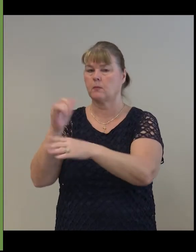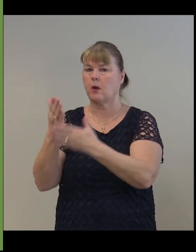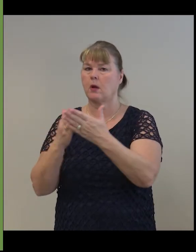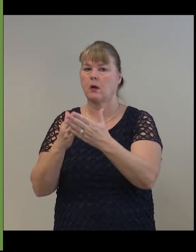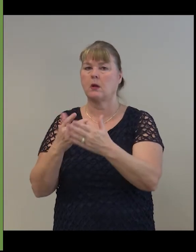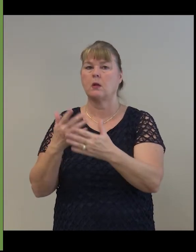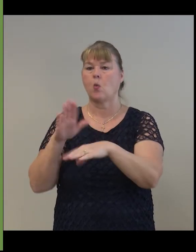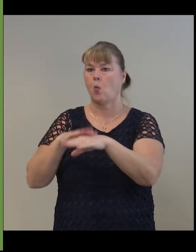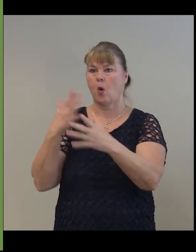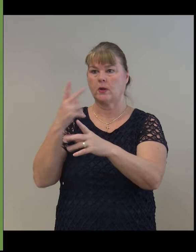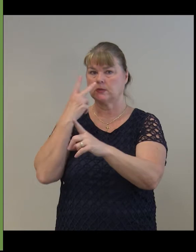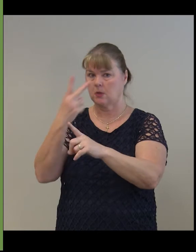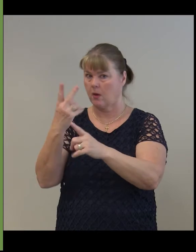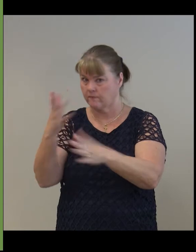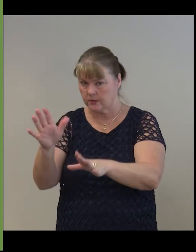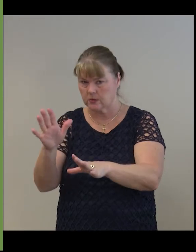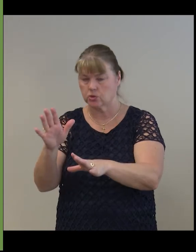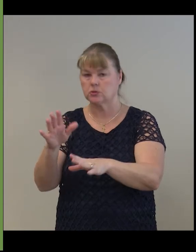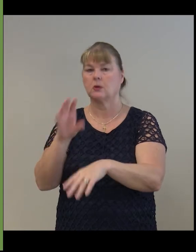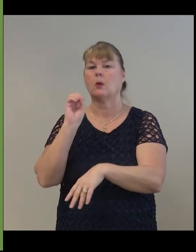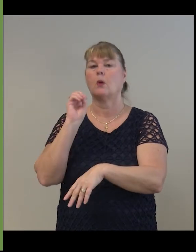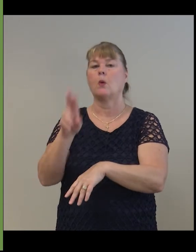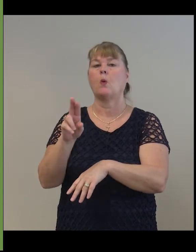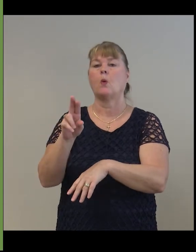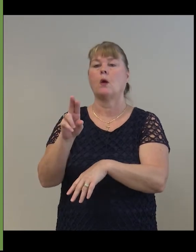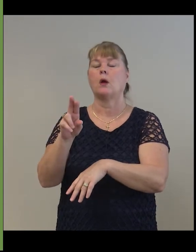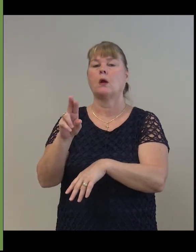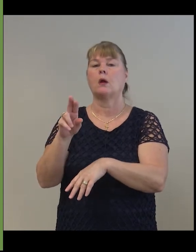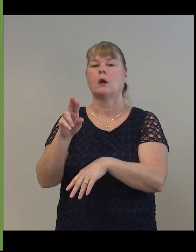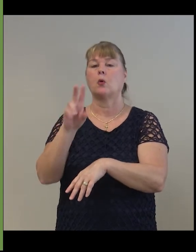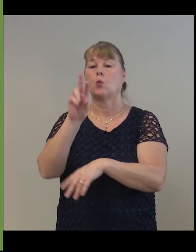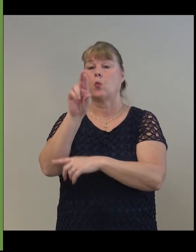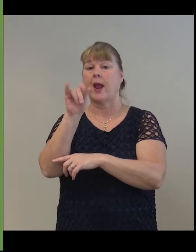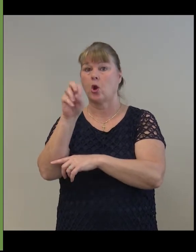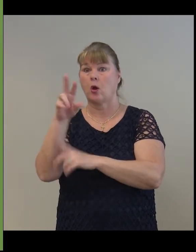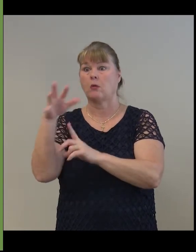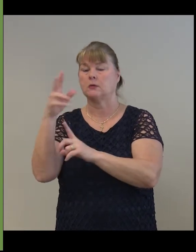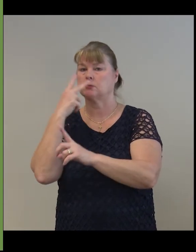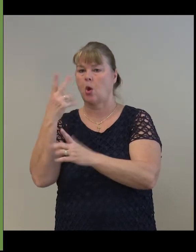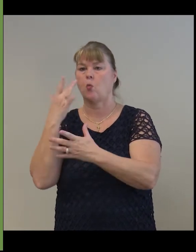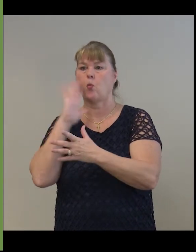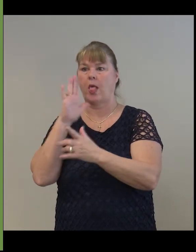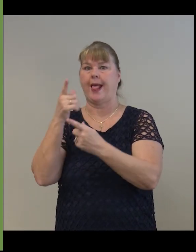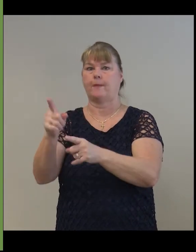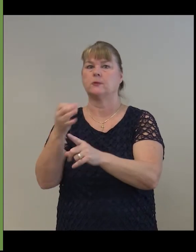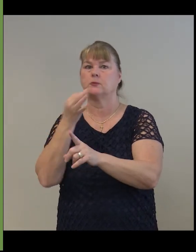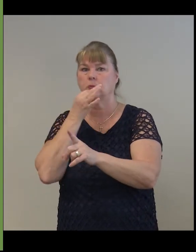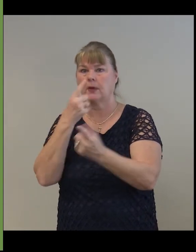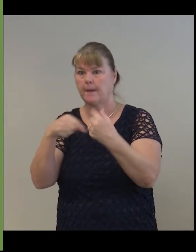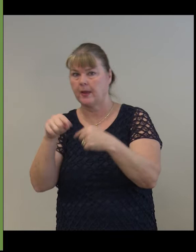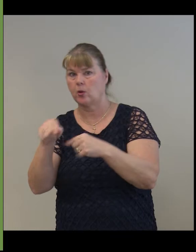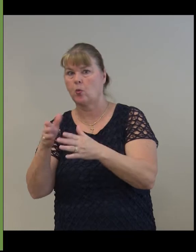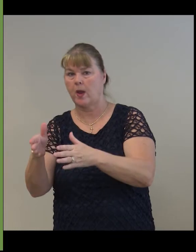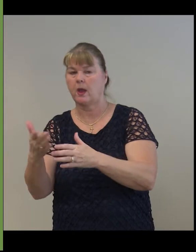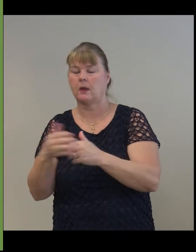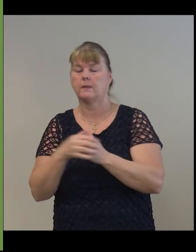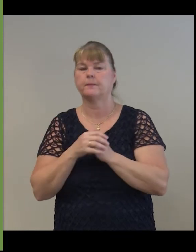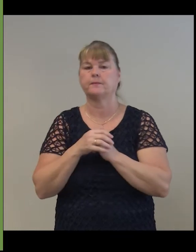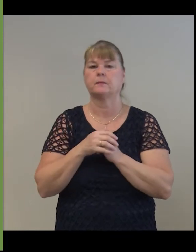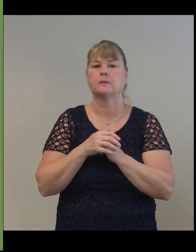that it is going to happen. All right, a storm surge watch. A storm surge watch means